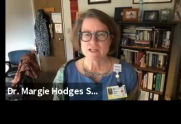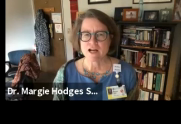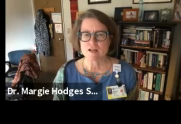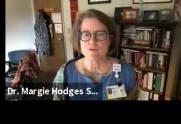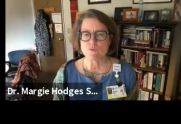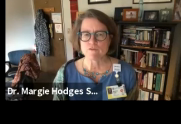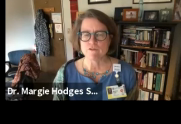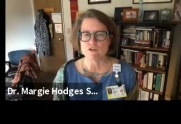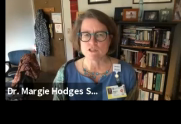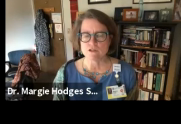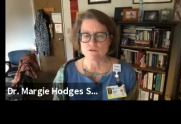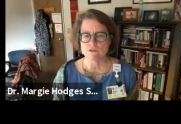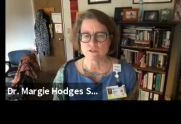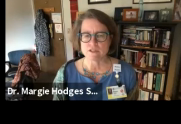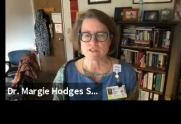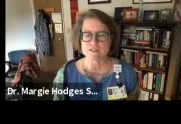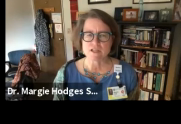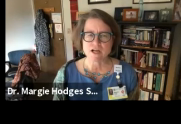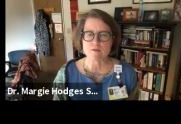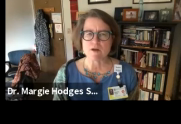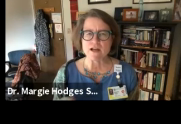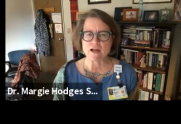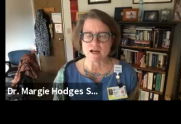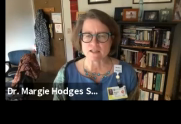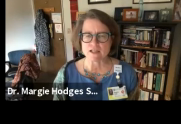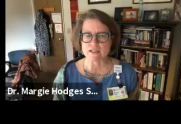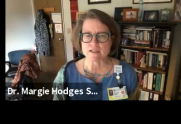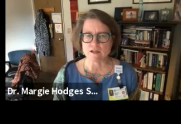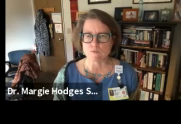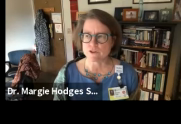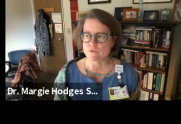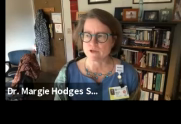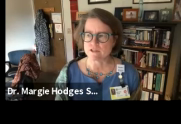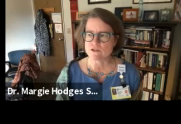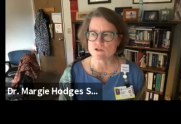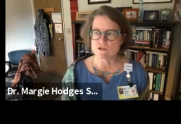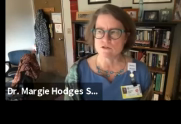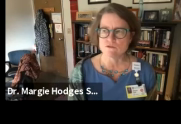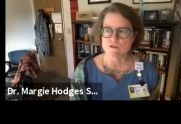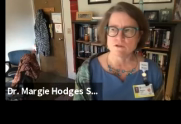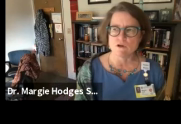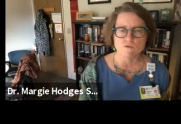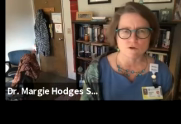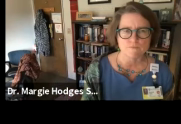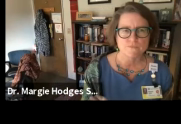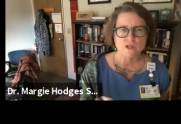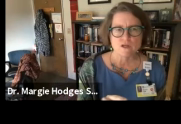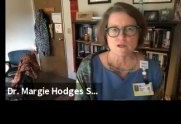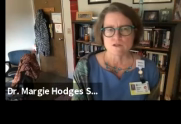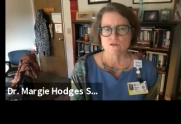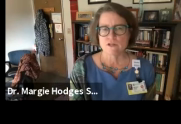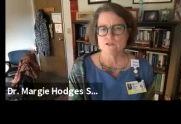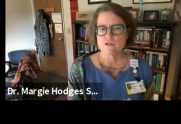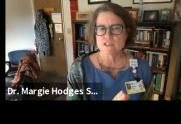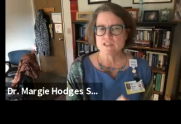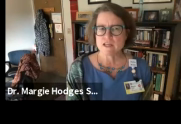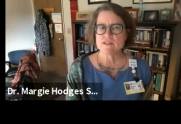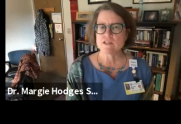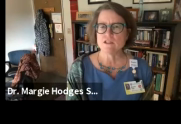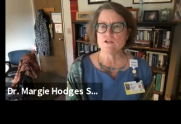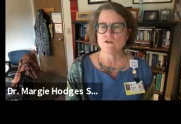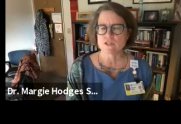The time that we're focused on is this time I've highlighted with the red oval. So these are